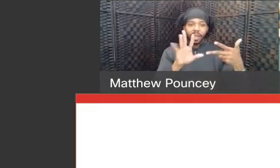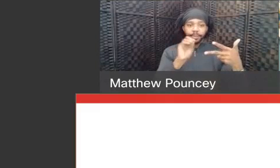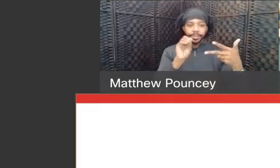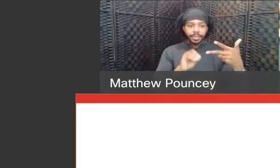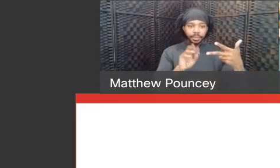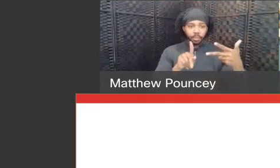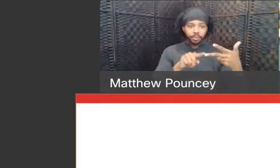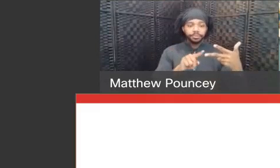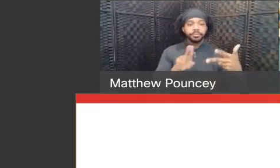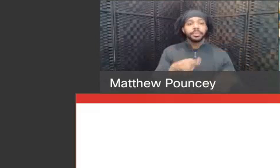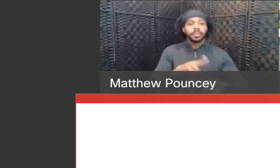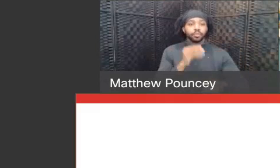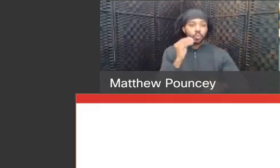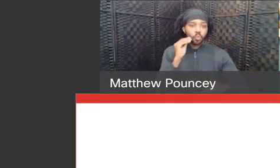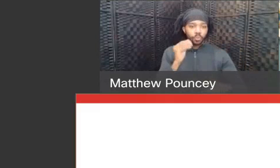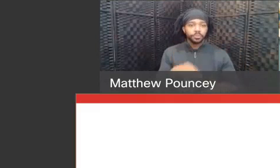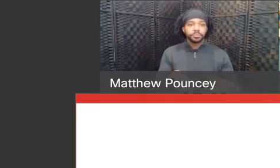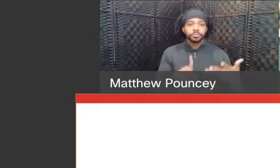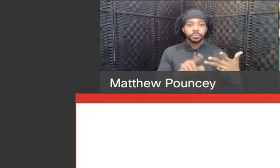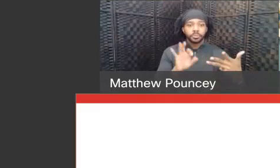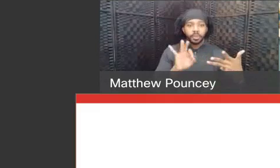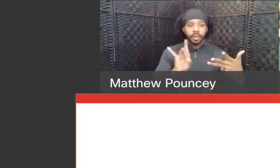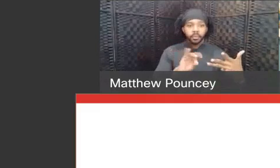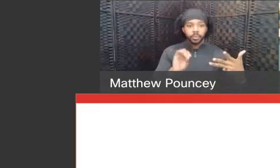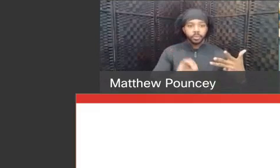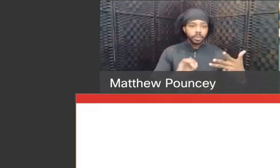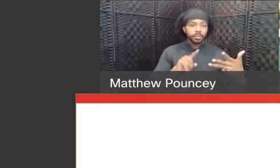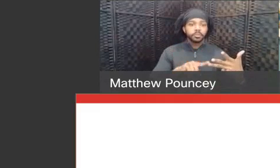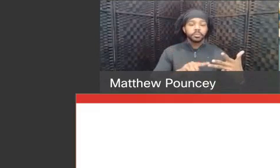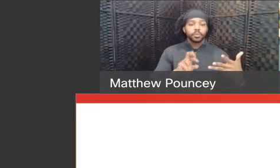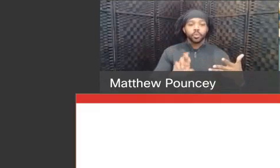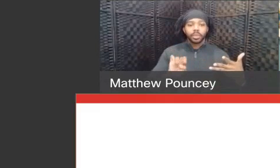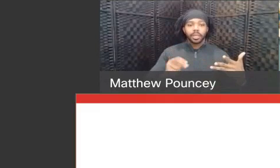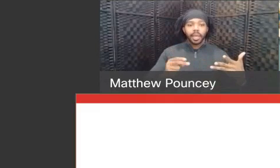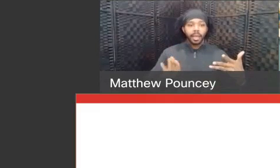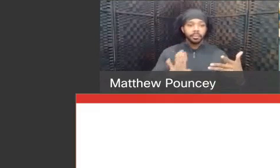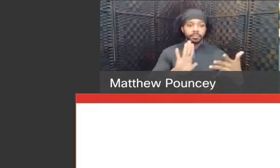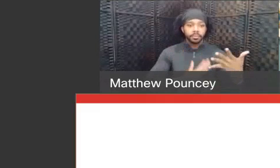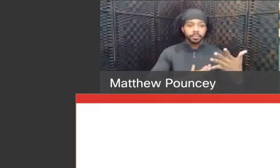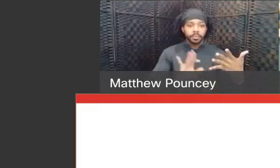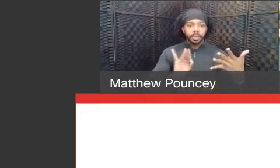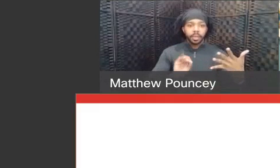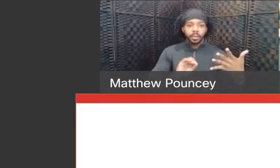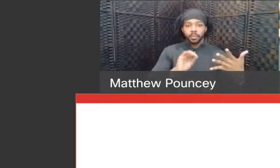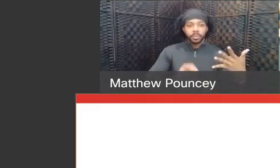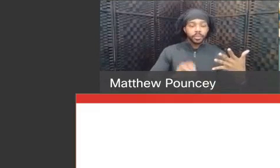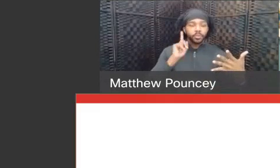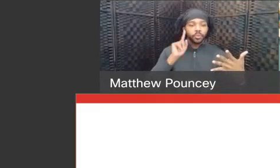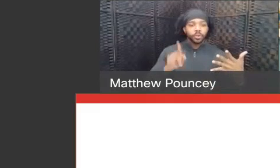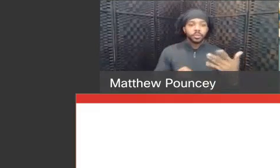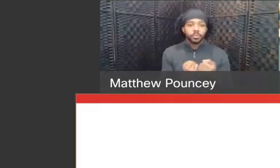65% of people in natural homes, 98% of people in residential habilitation, and 90% of people in supported